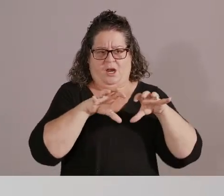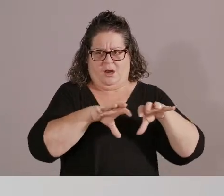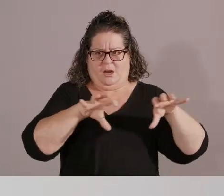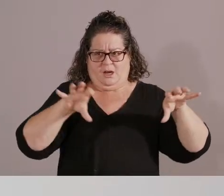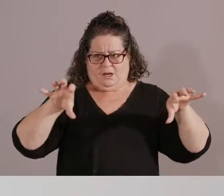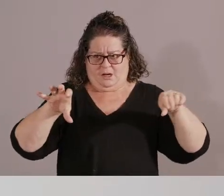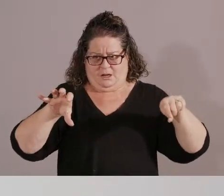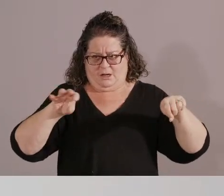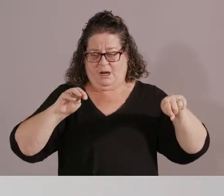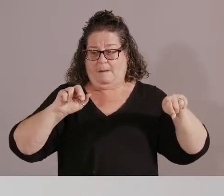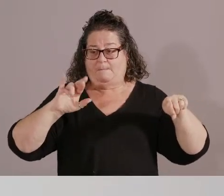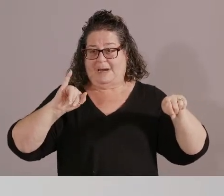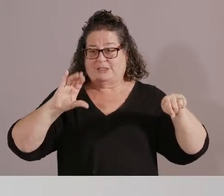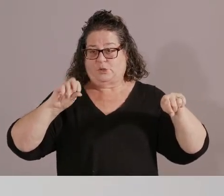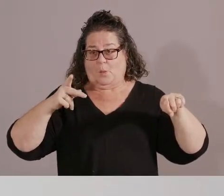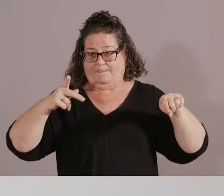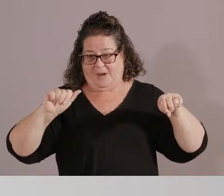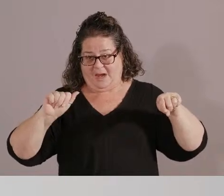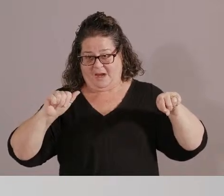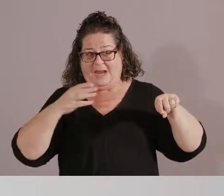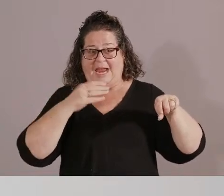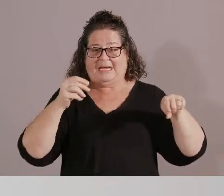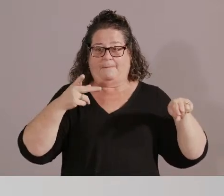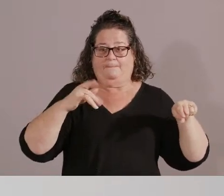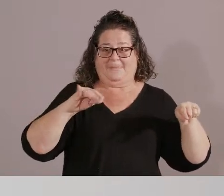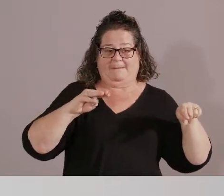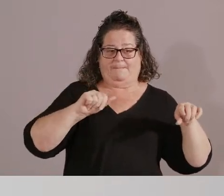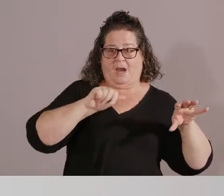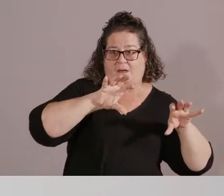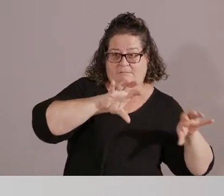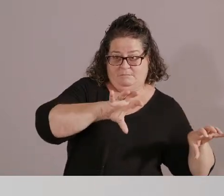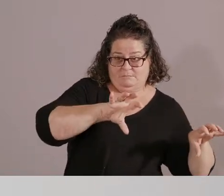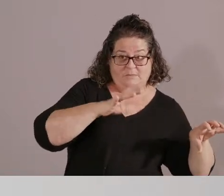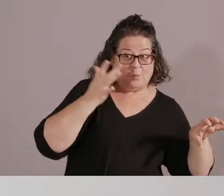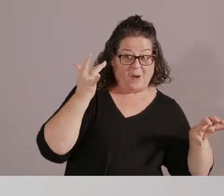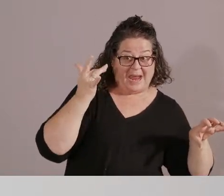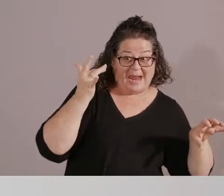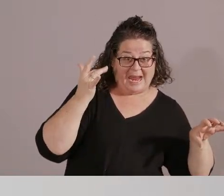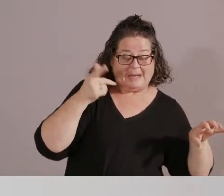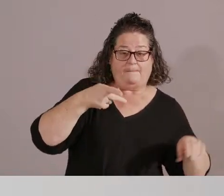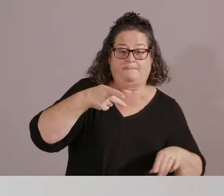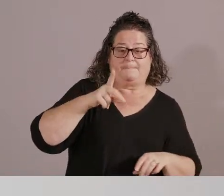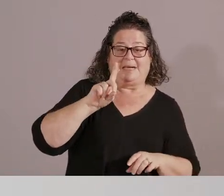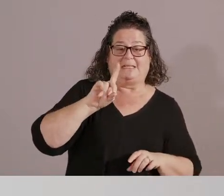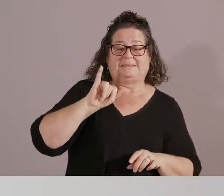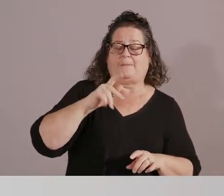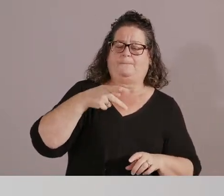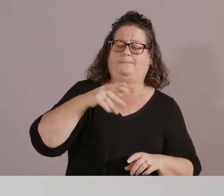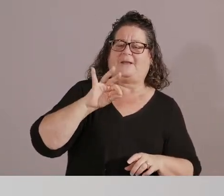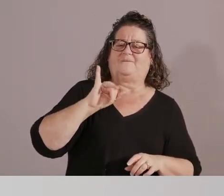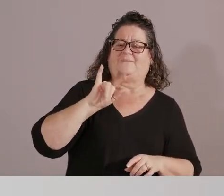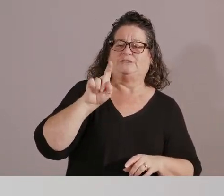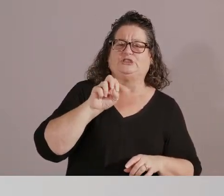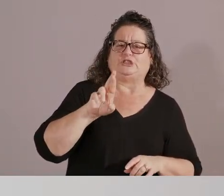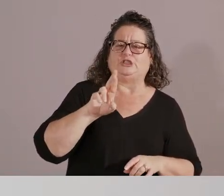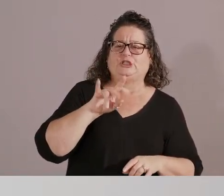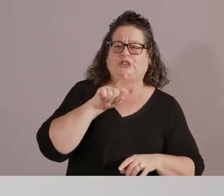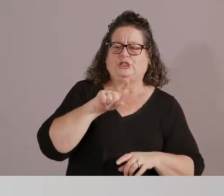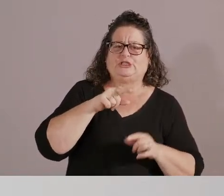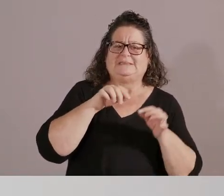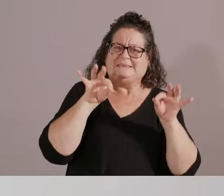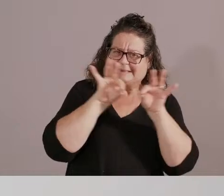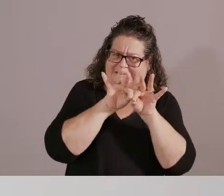very stringent storage, temperature requirements, as well as is only good for 6 hours after